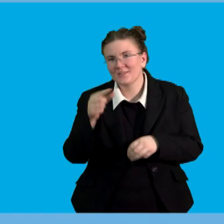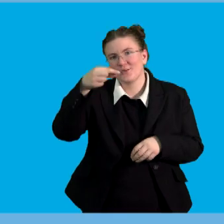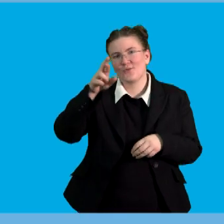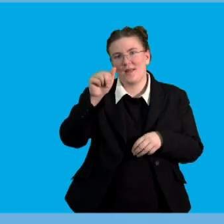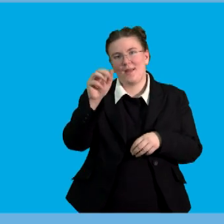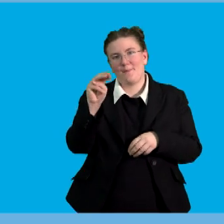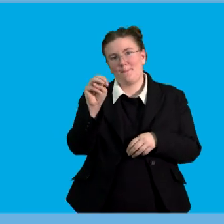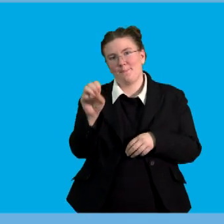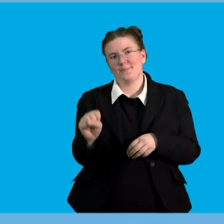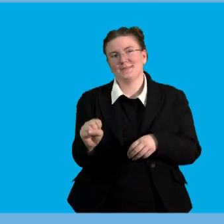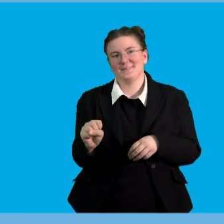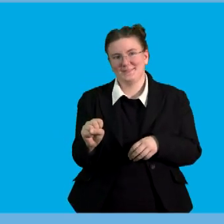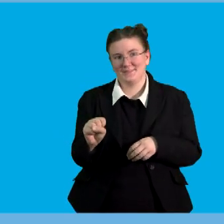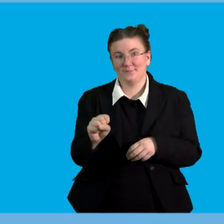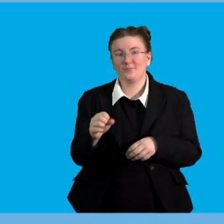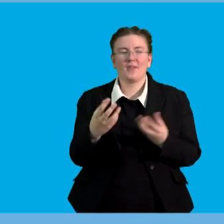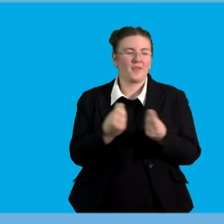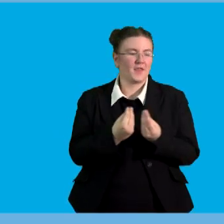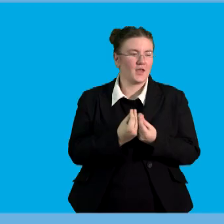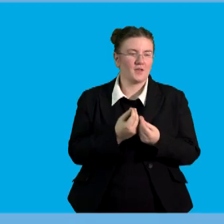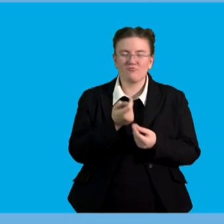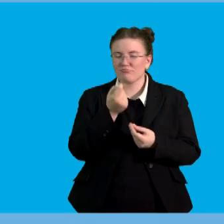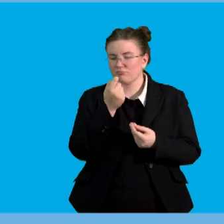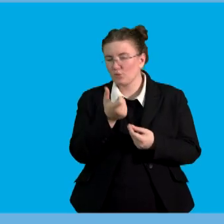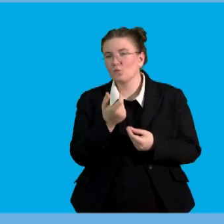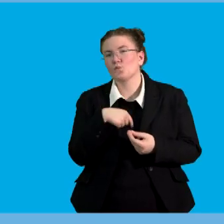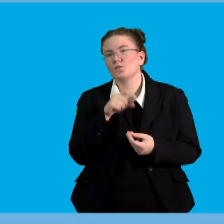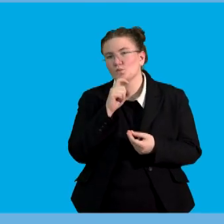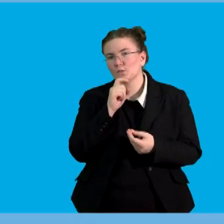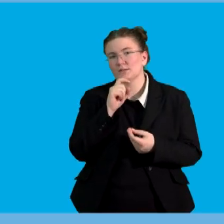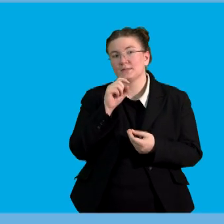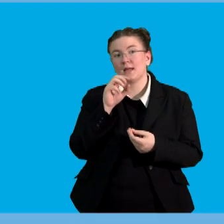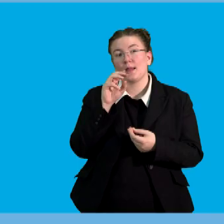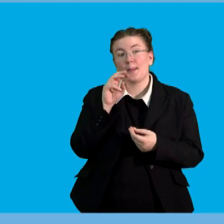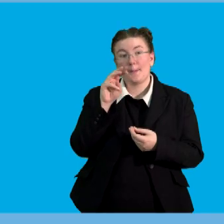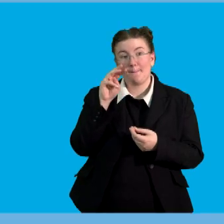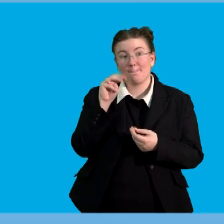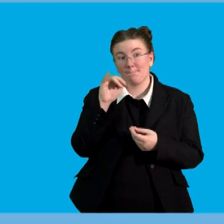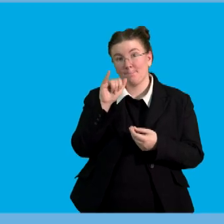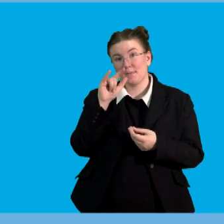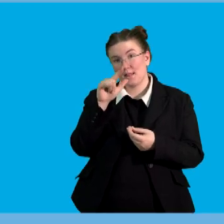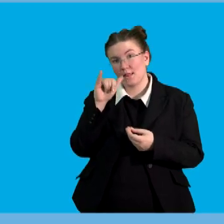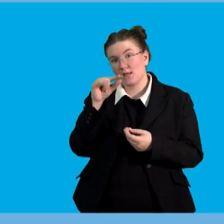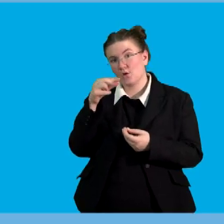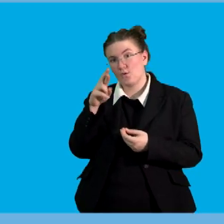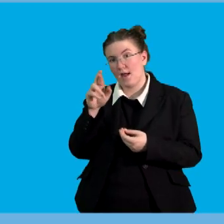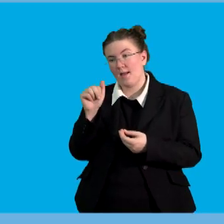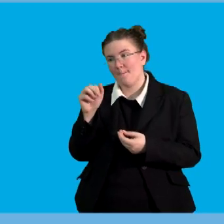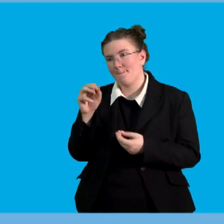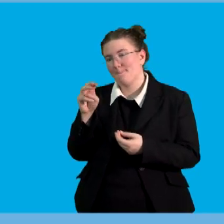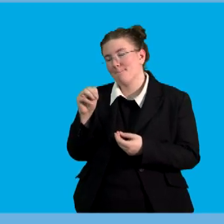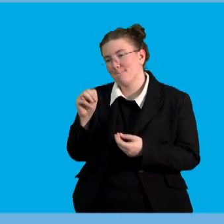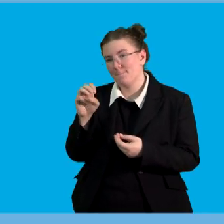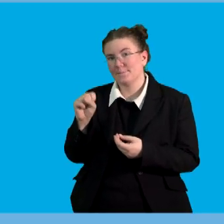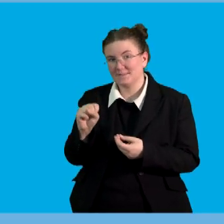grams. So we use grams when you want to measure something that is very small, or we can even use milligrams if that substance is even